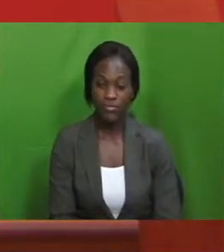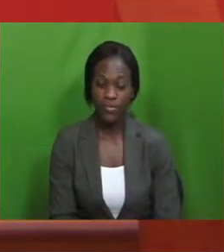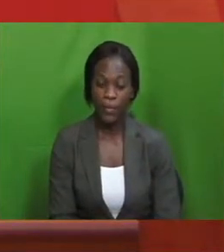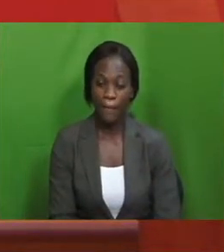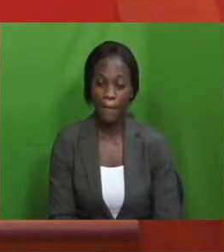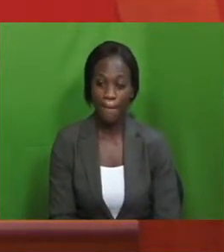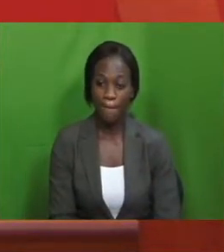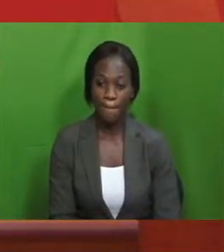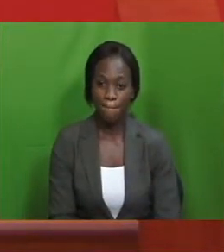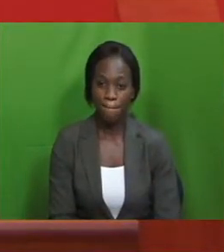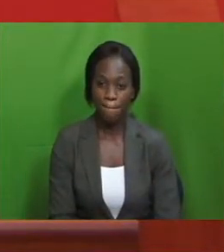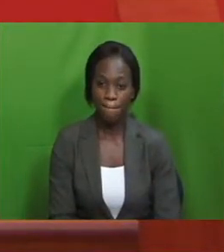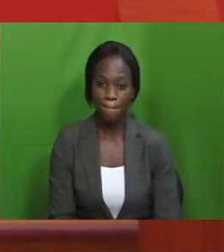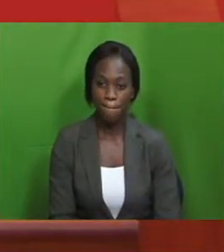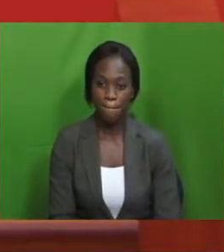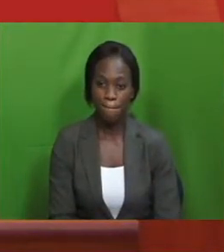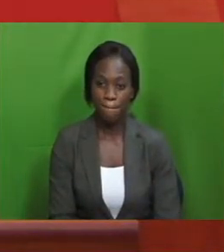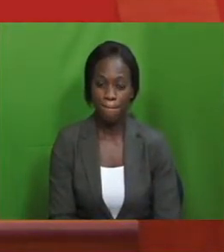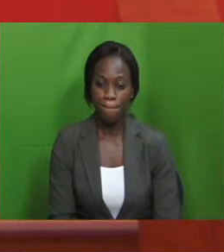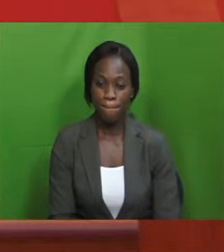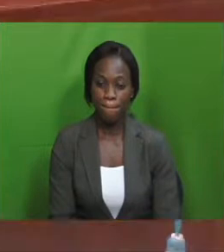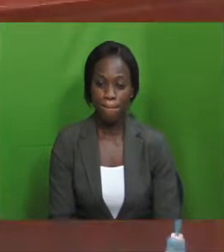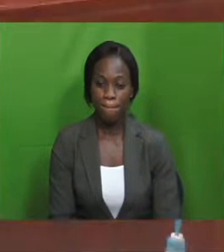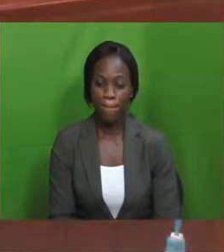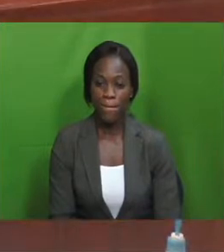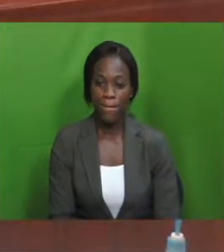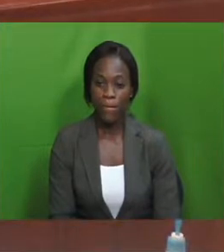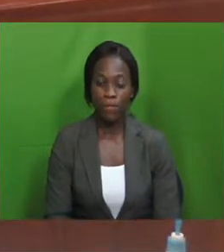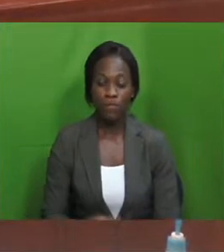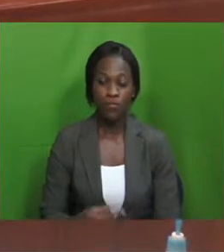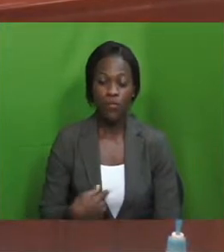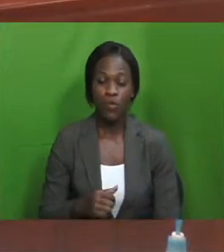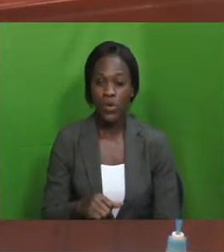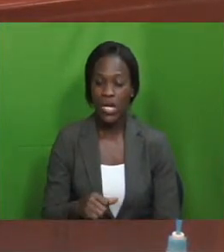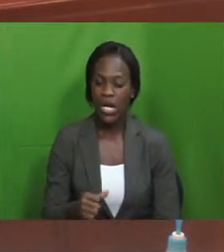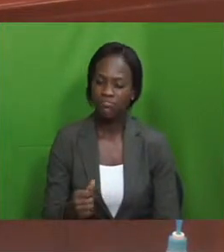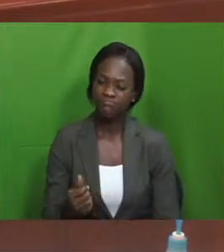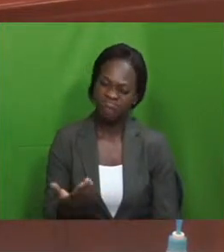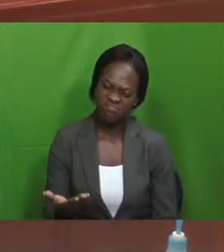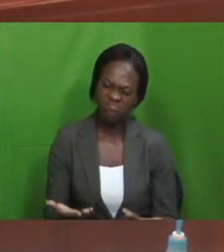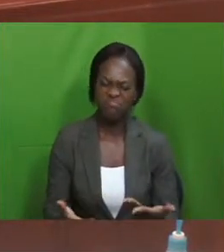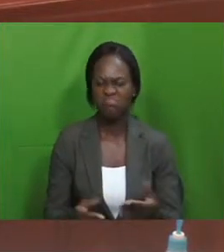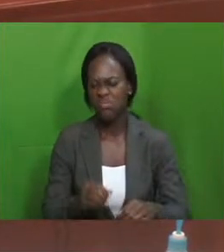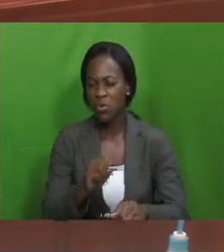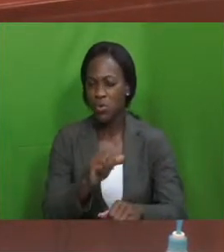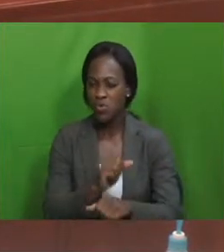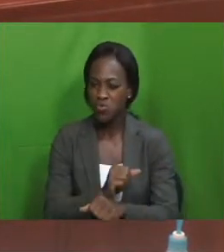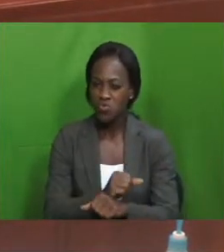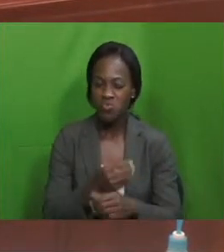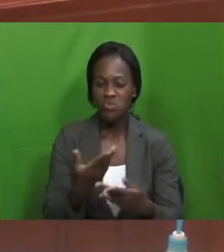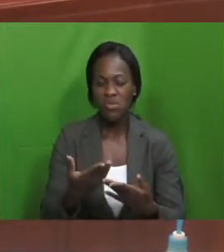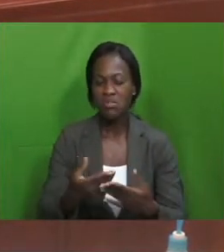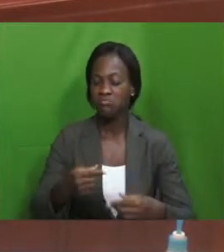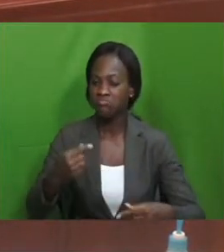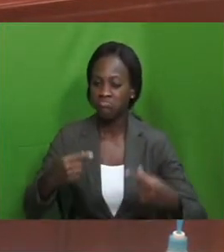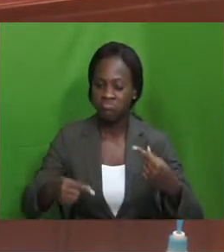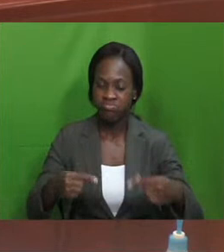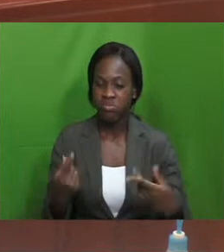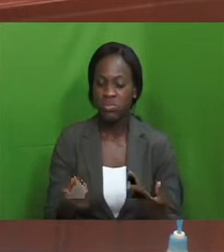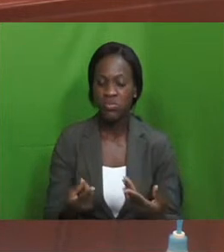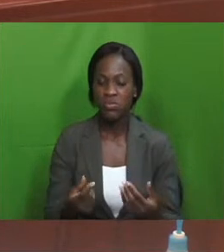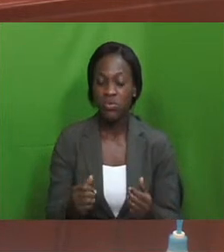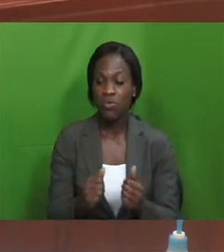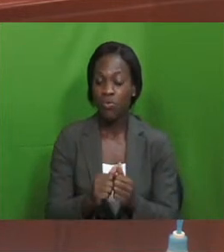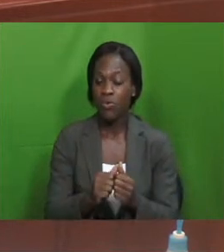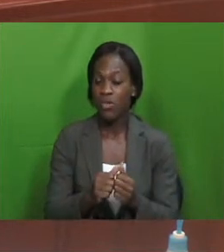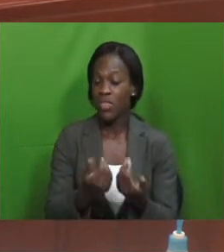can vary the order of business to bring conclusion to the mid-year review of the budget with the